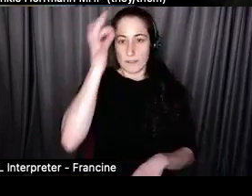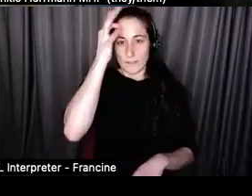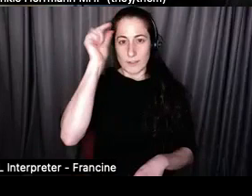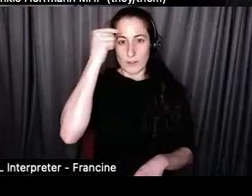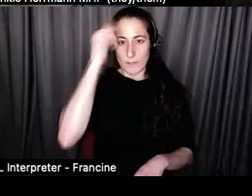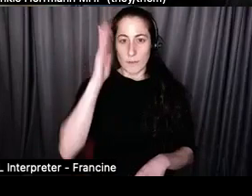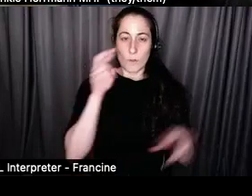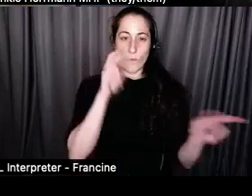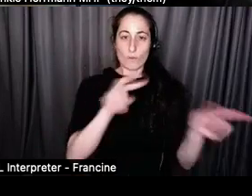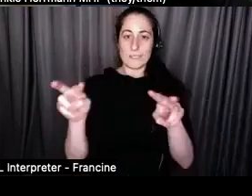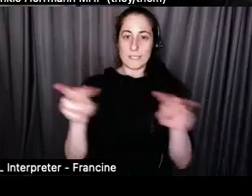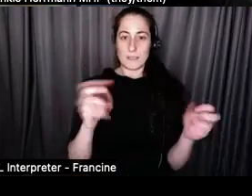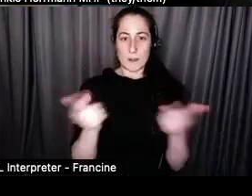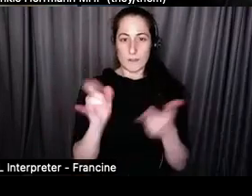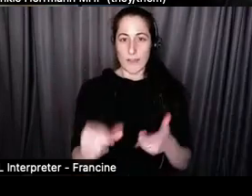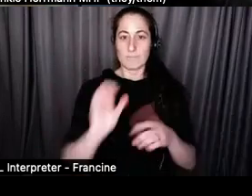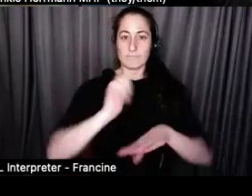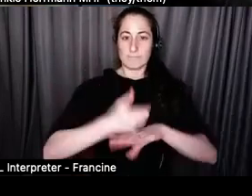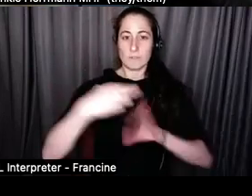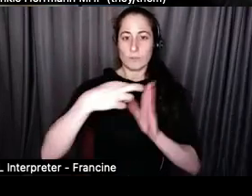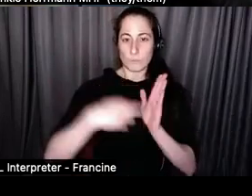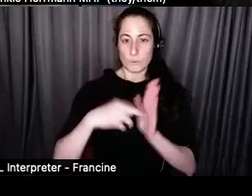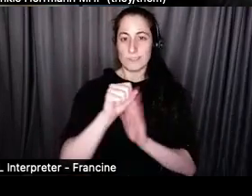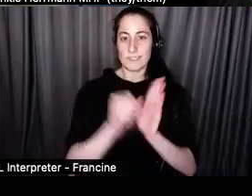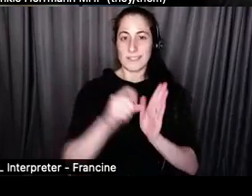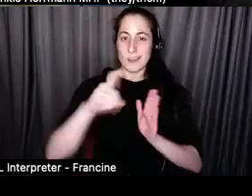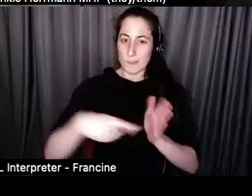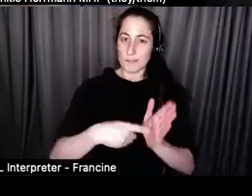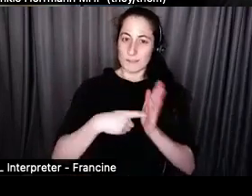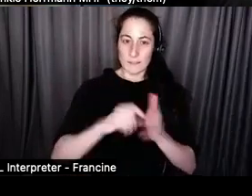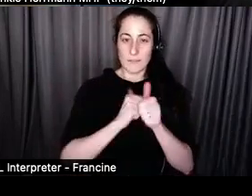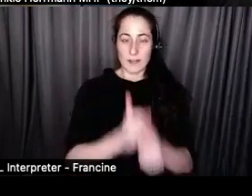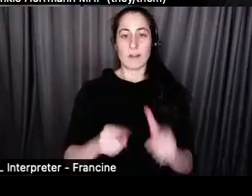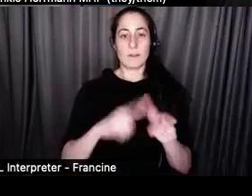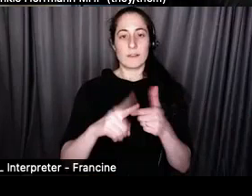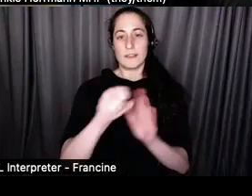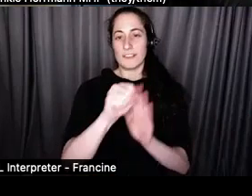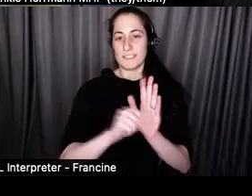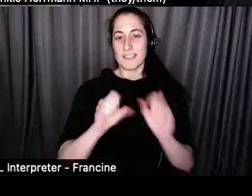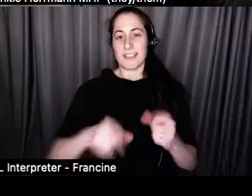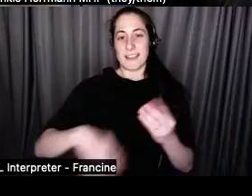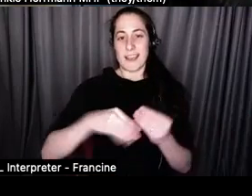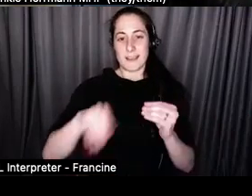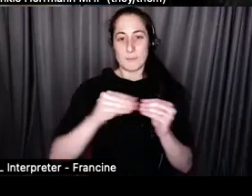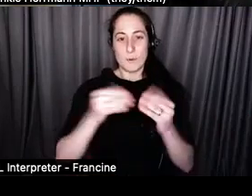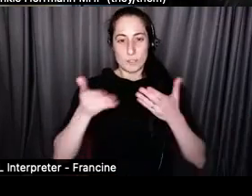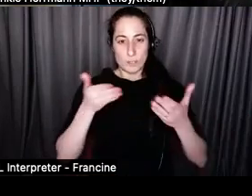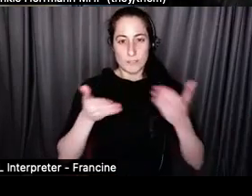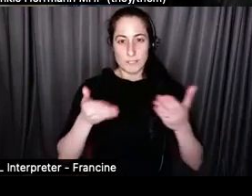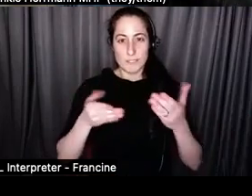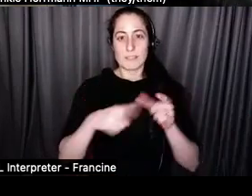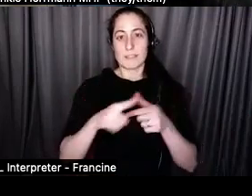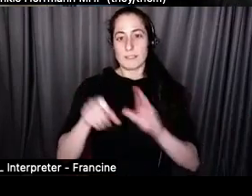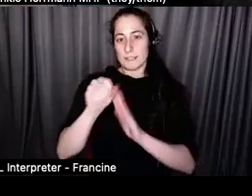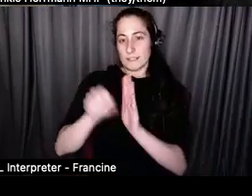oversees and sets some rules that every state has to follow, but then the state can add some additional services, and then the state is